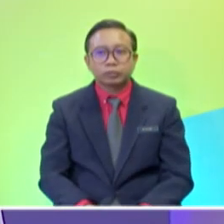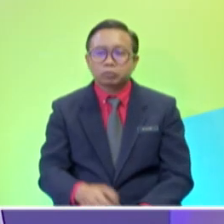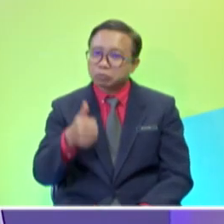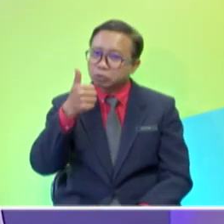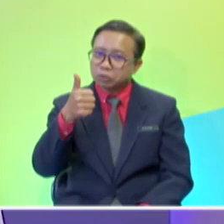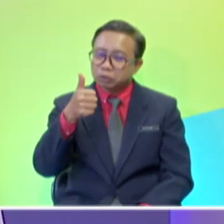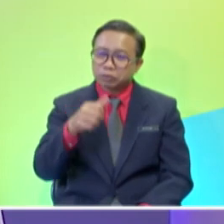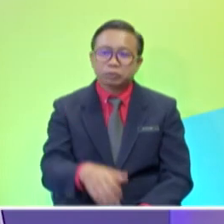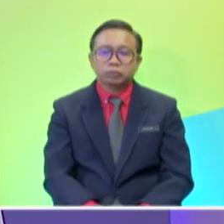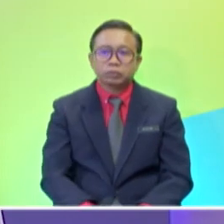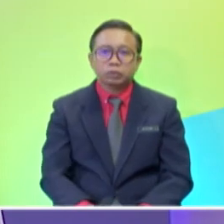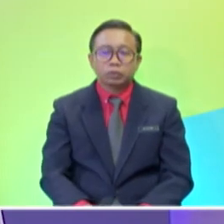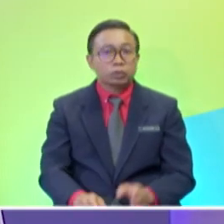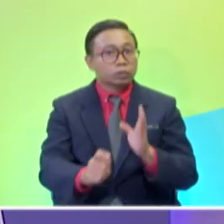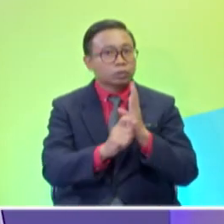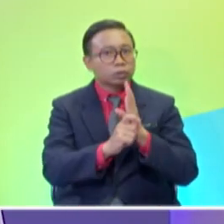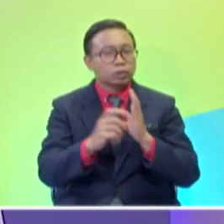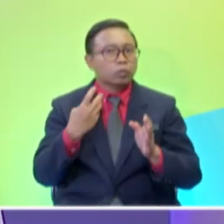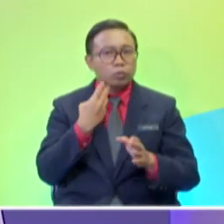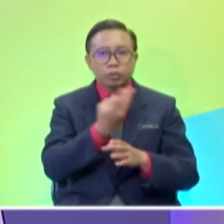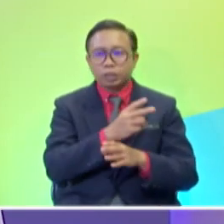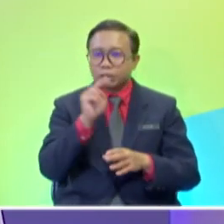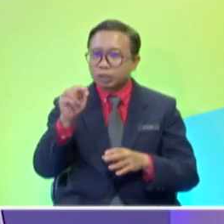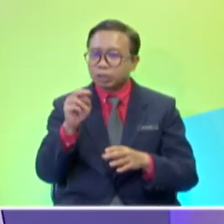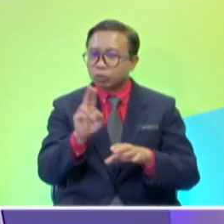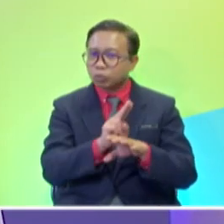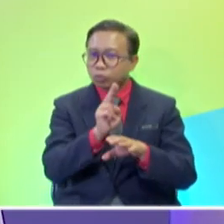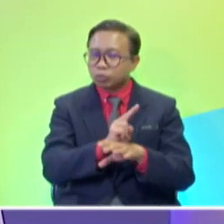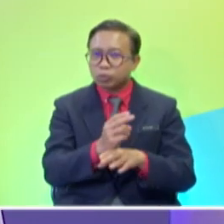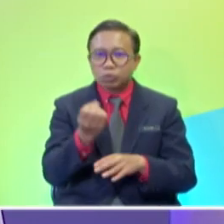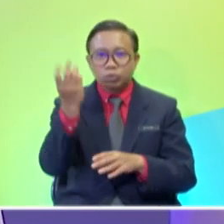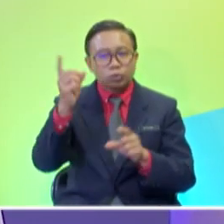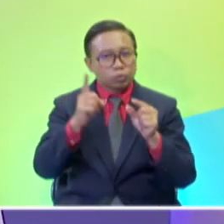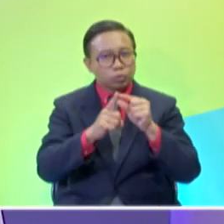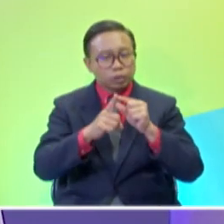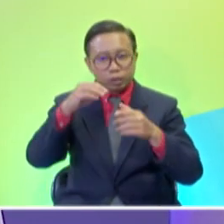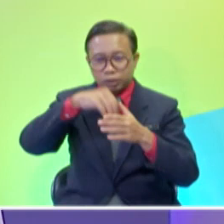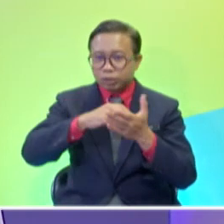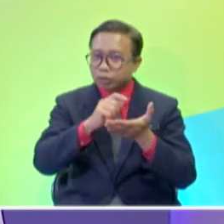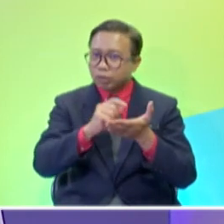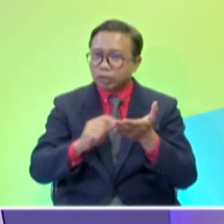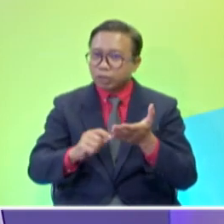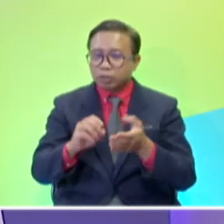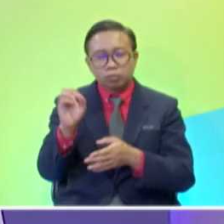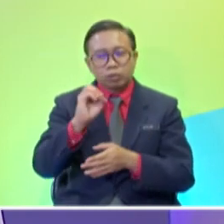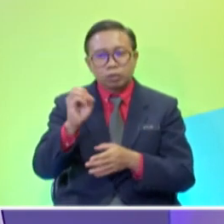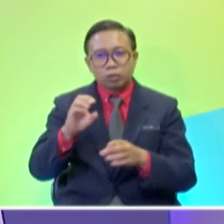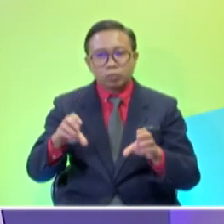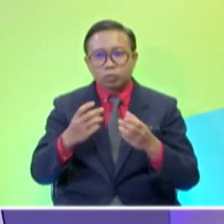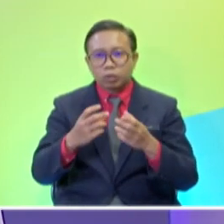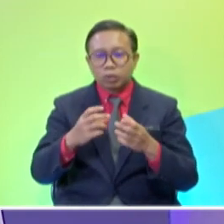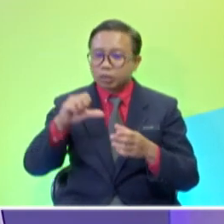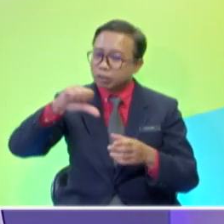positive. Right. So we need to learn how to use those kinds of words in our writing without making it sound too